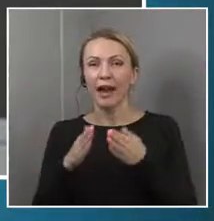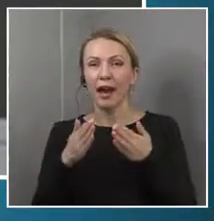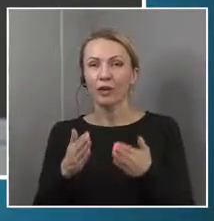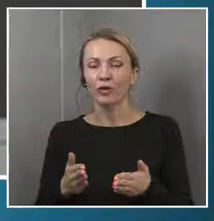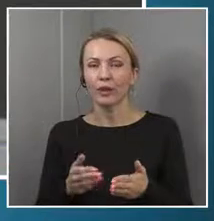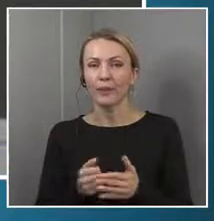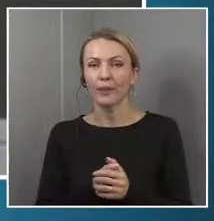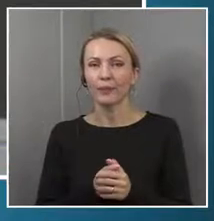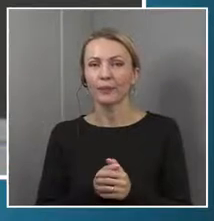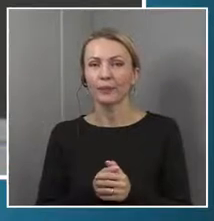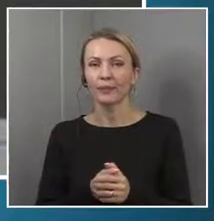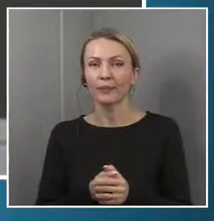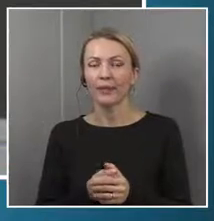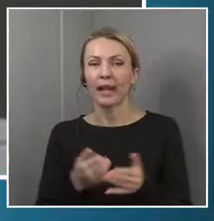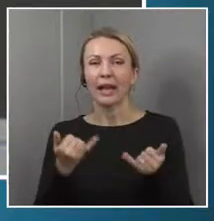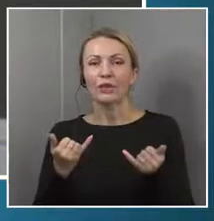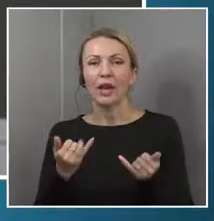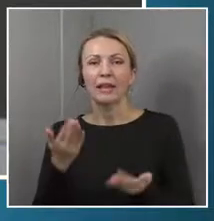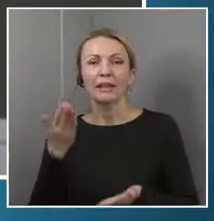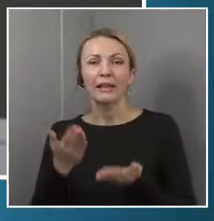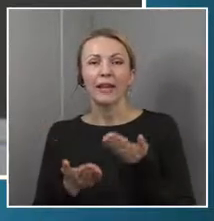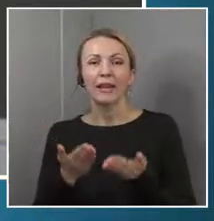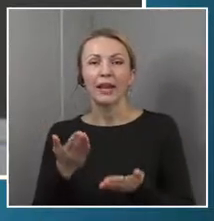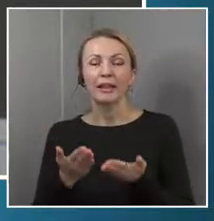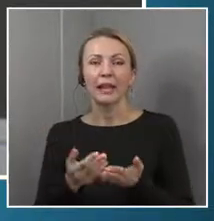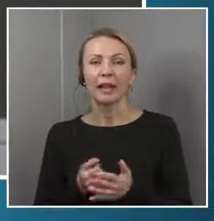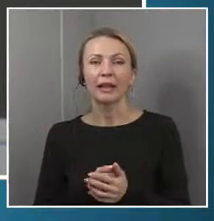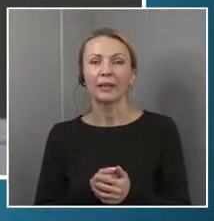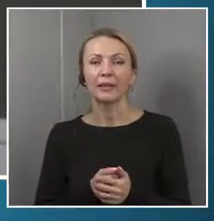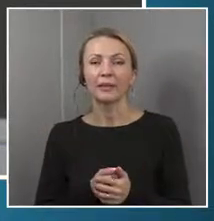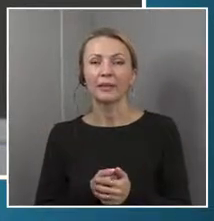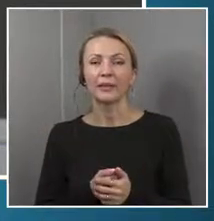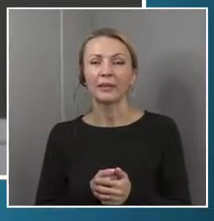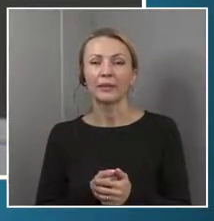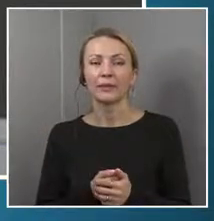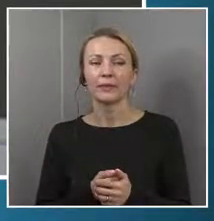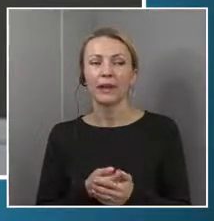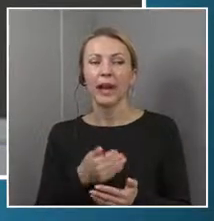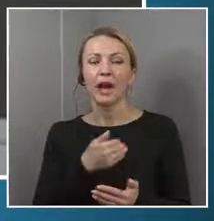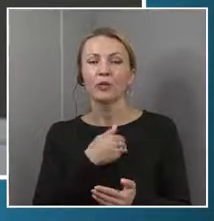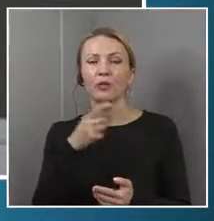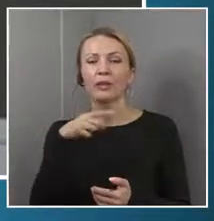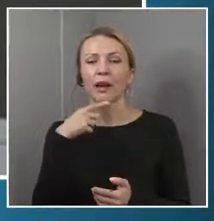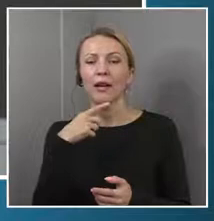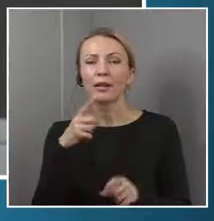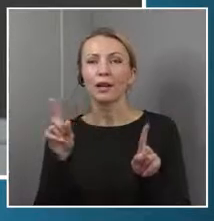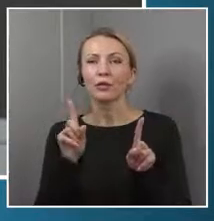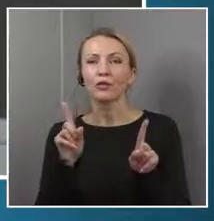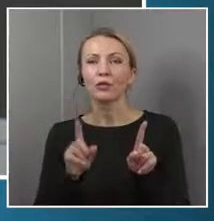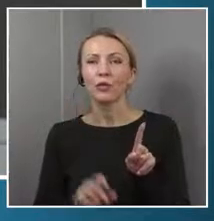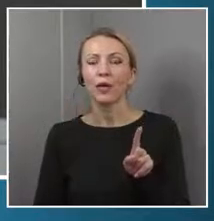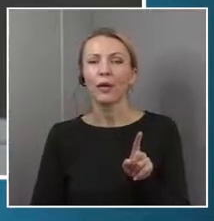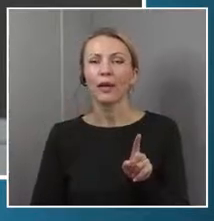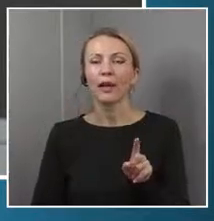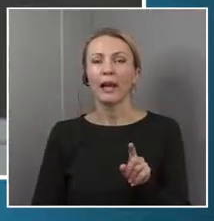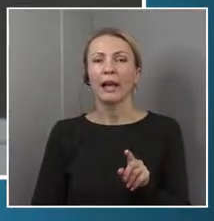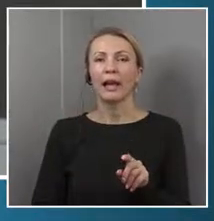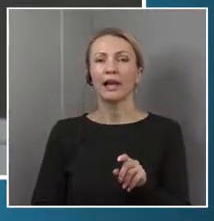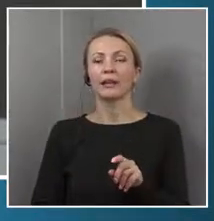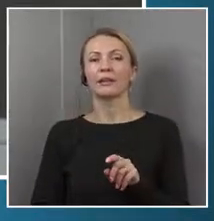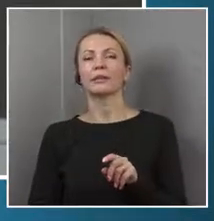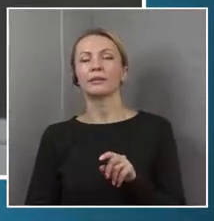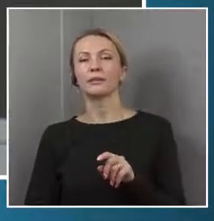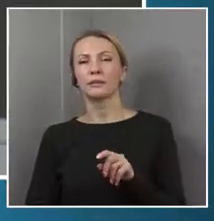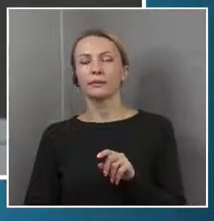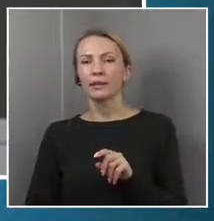some trends are going down. Some things are getting more expensive, some things are getting less expensive. Probably it's the same